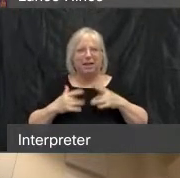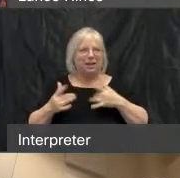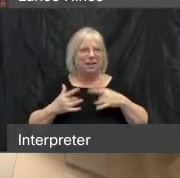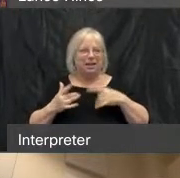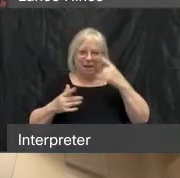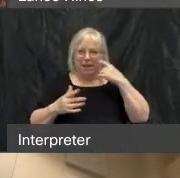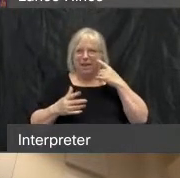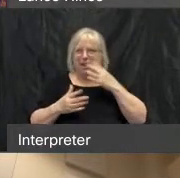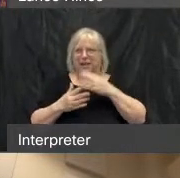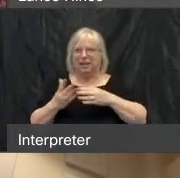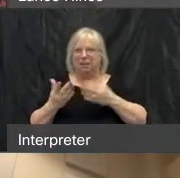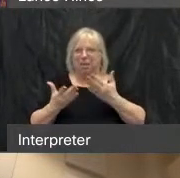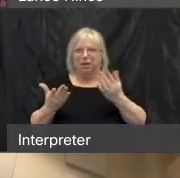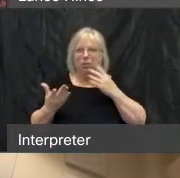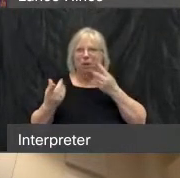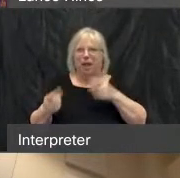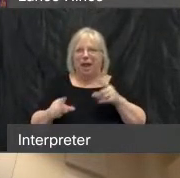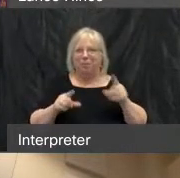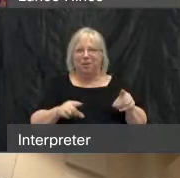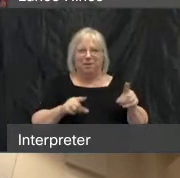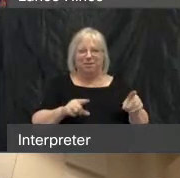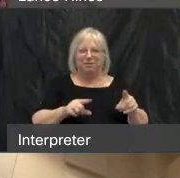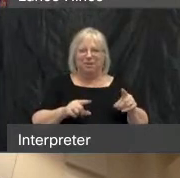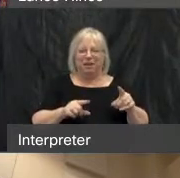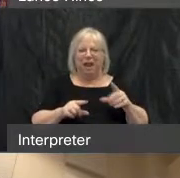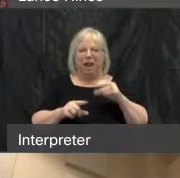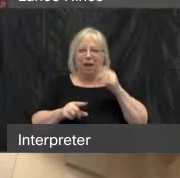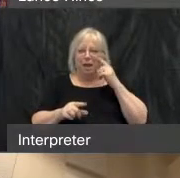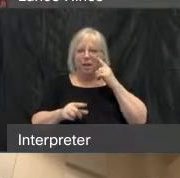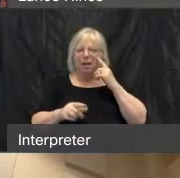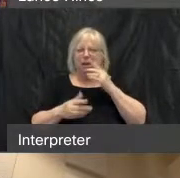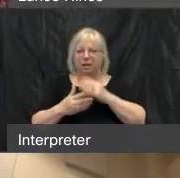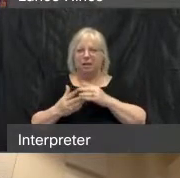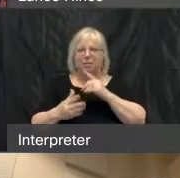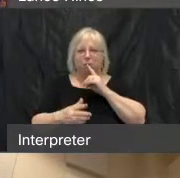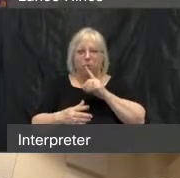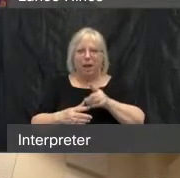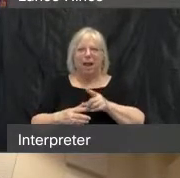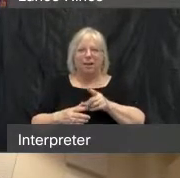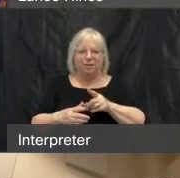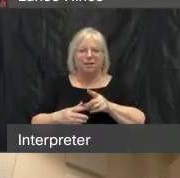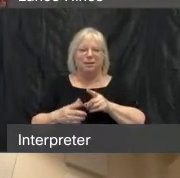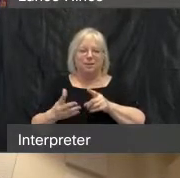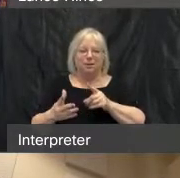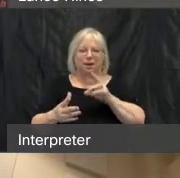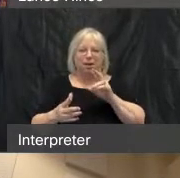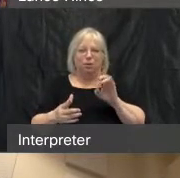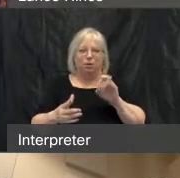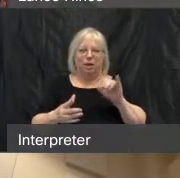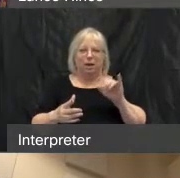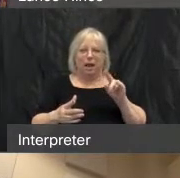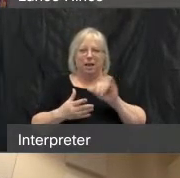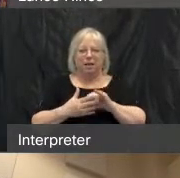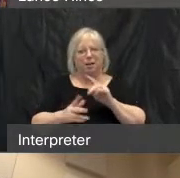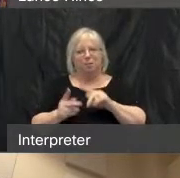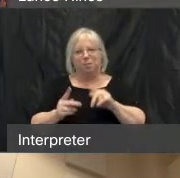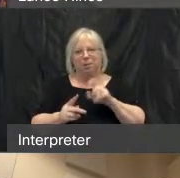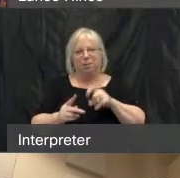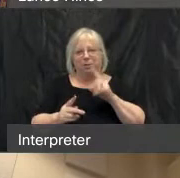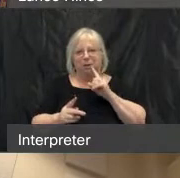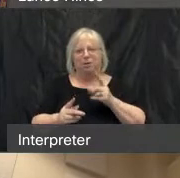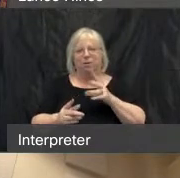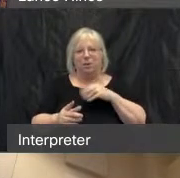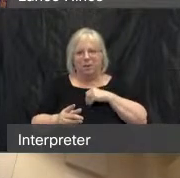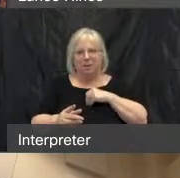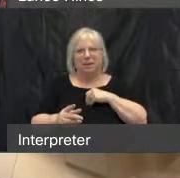They think some of the stuff is going to get done, and I think there are some realities probably that people need to face